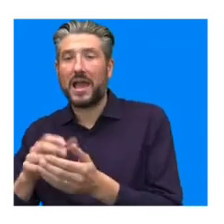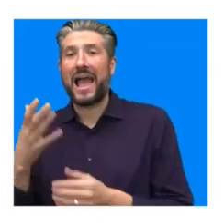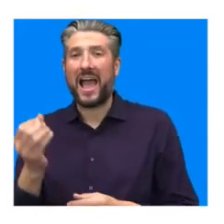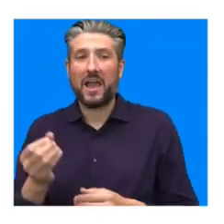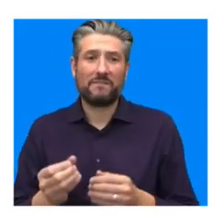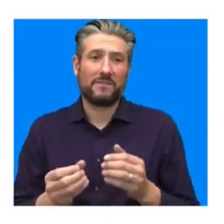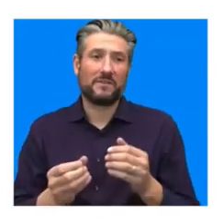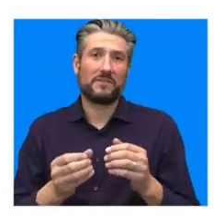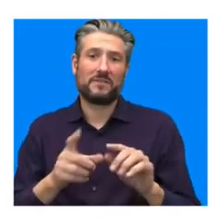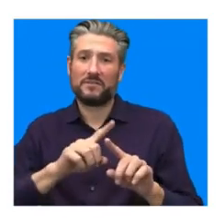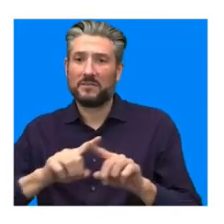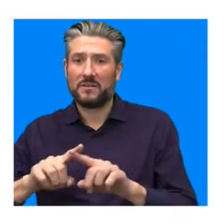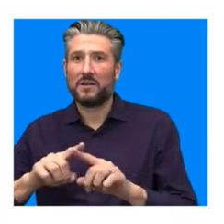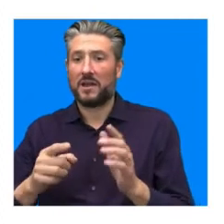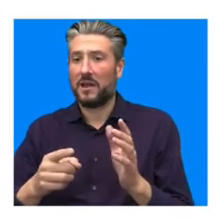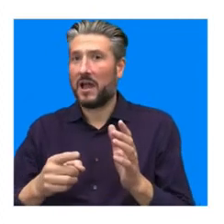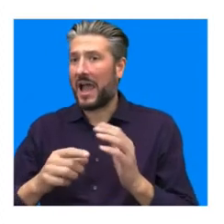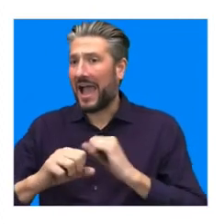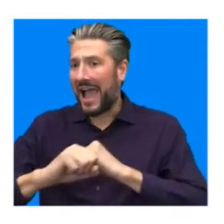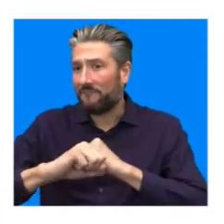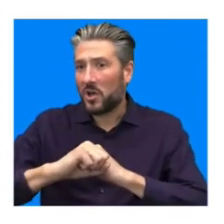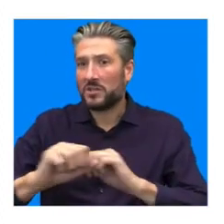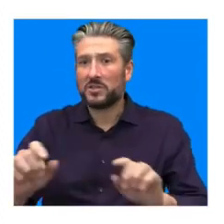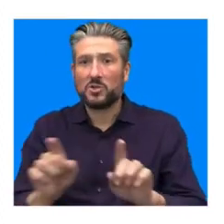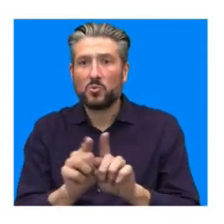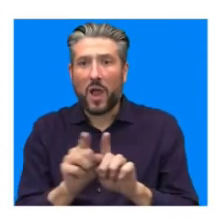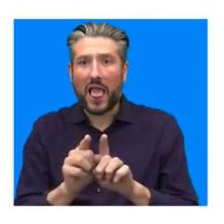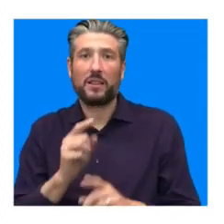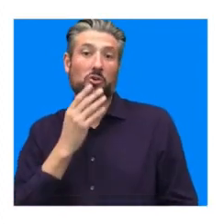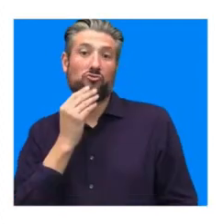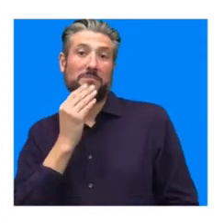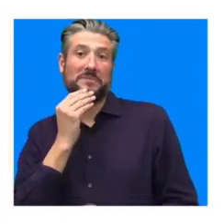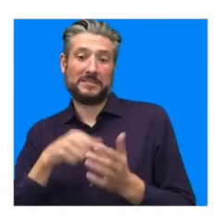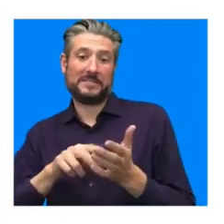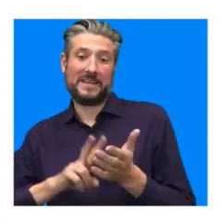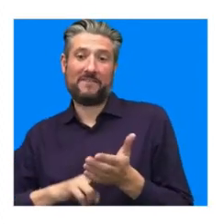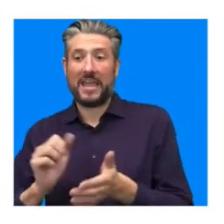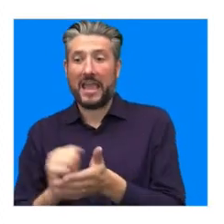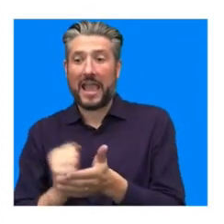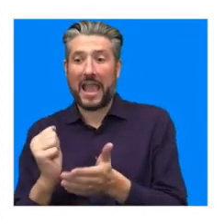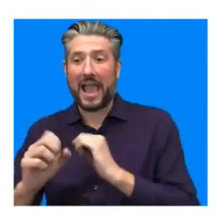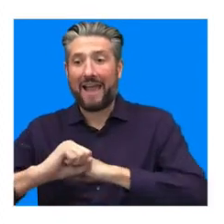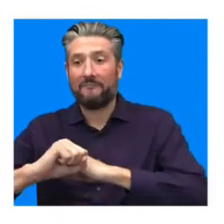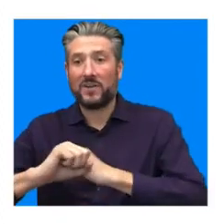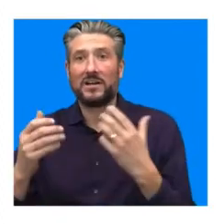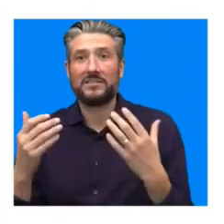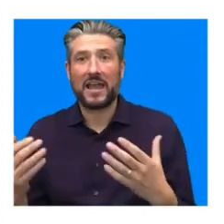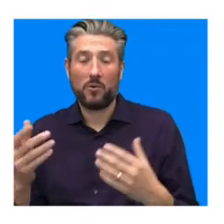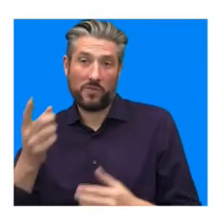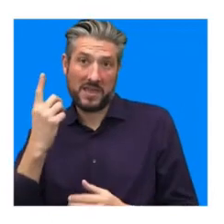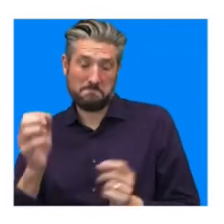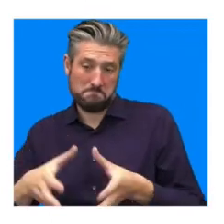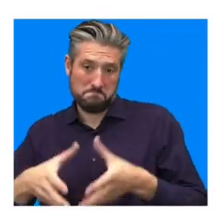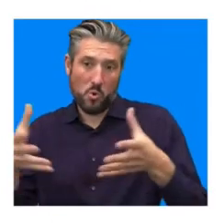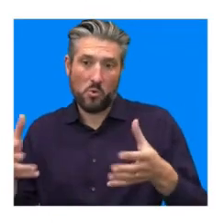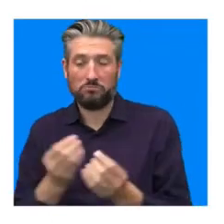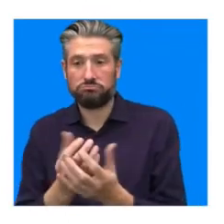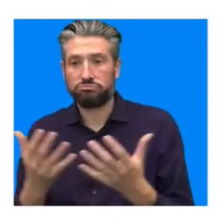the TV ads. You've got so many more Christmas TV ads this time with description on television than ever before. And then you've got